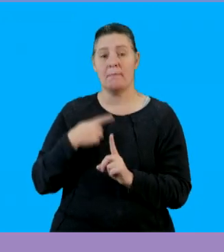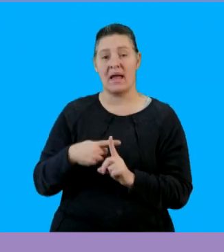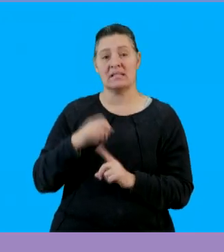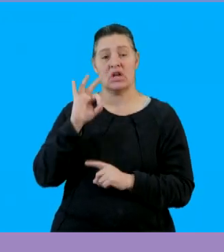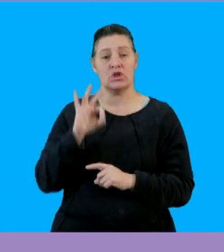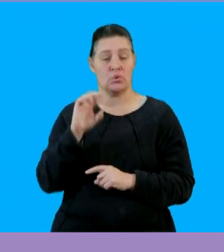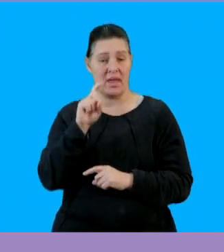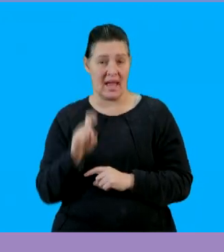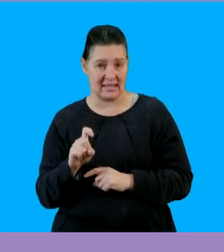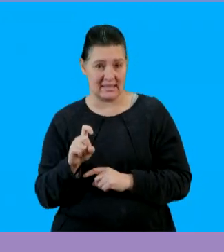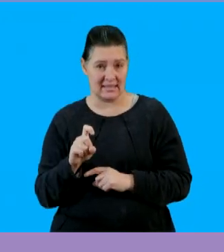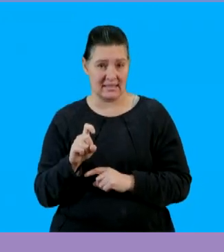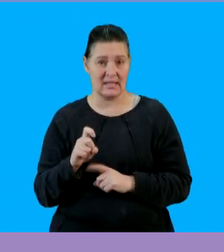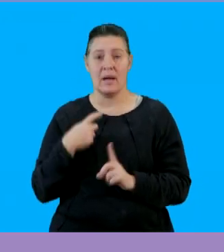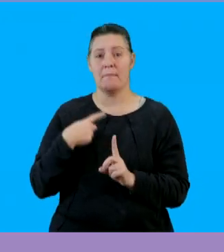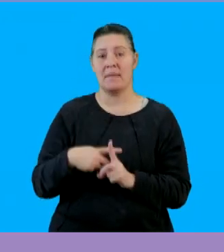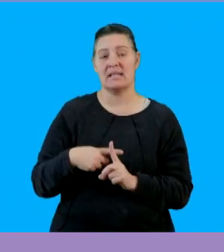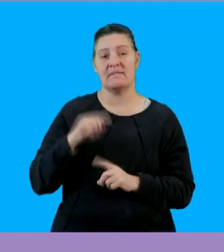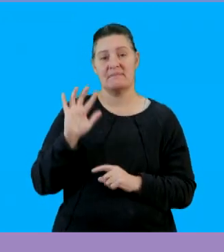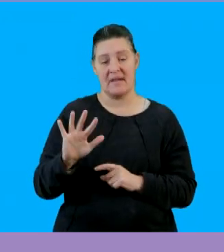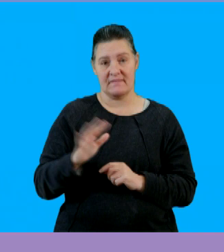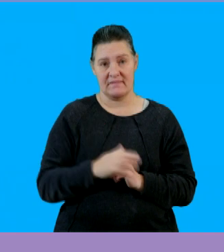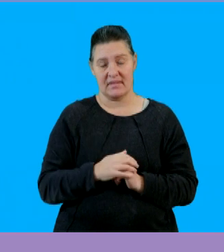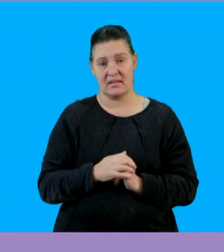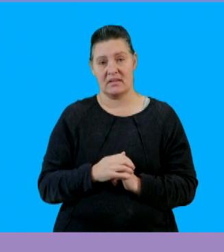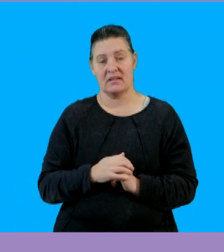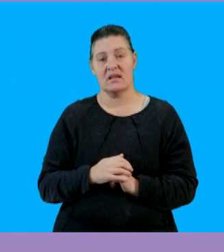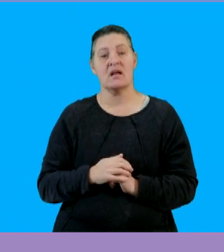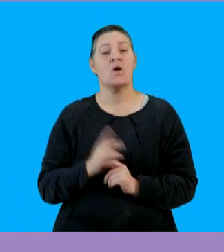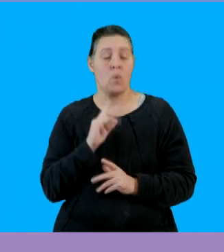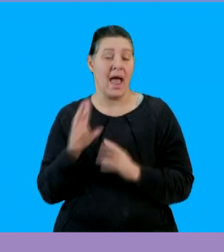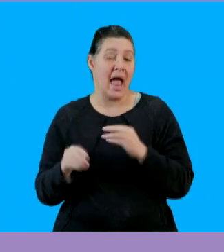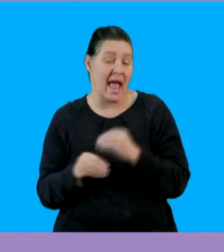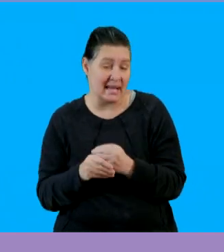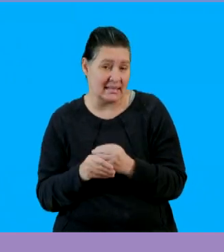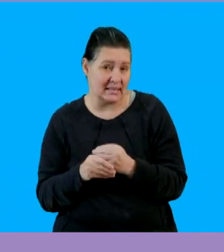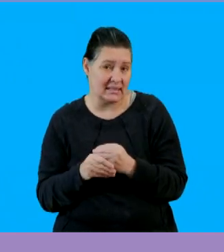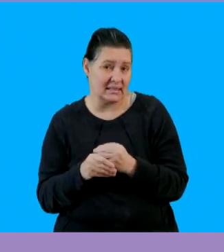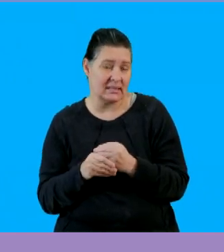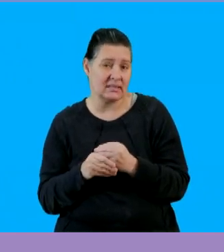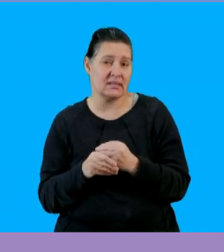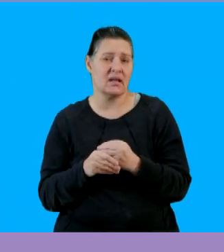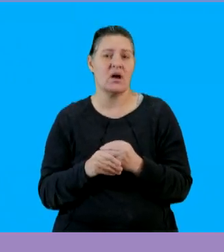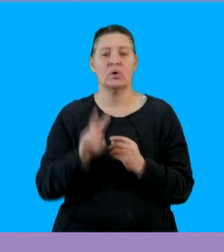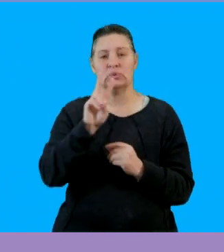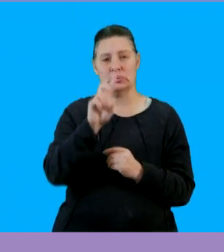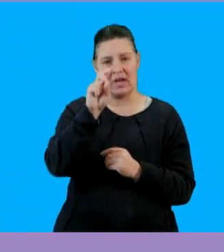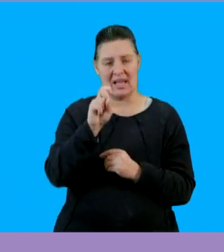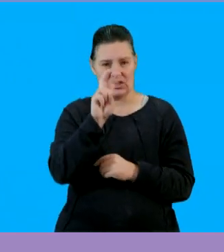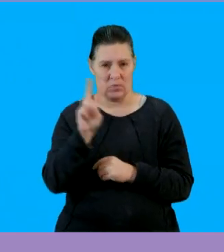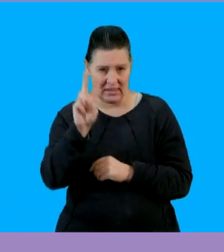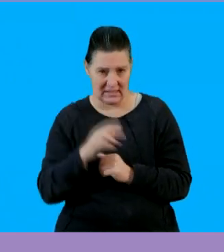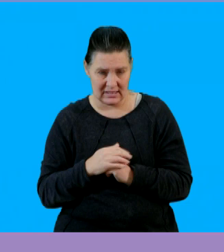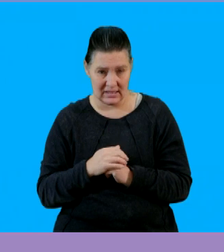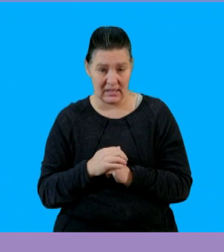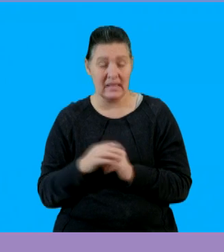squared plus 3x plus 5. And we are adding the